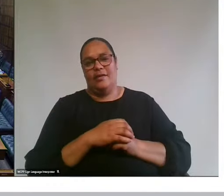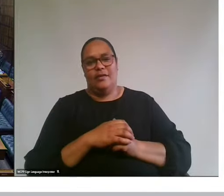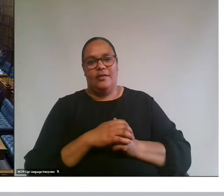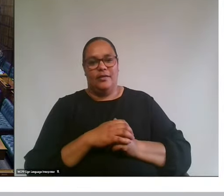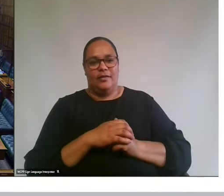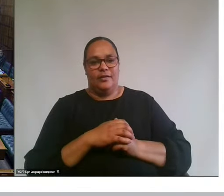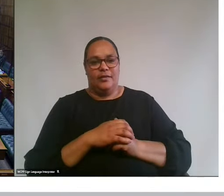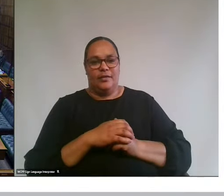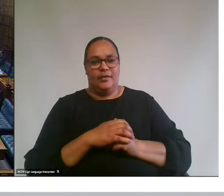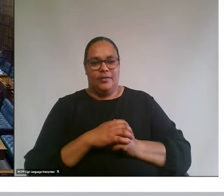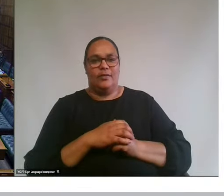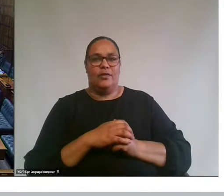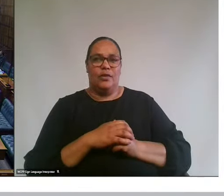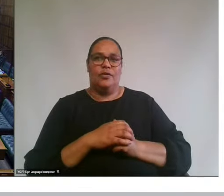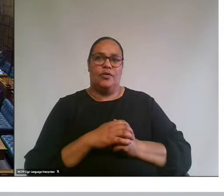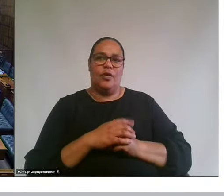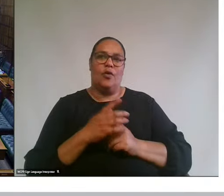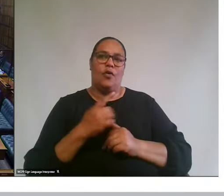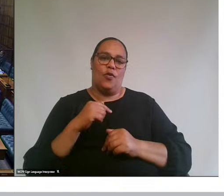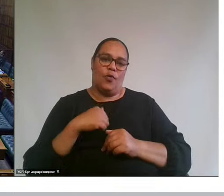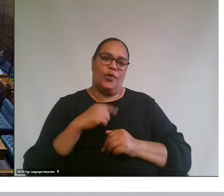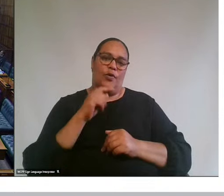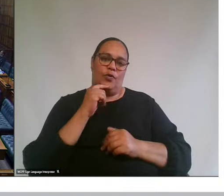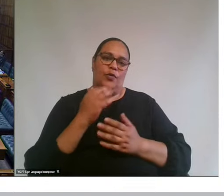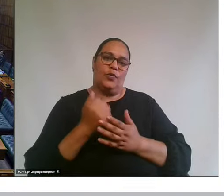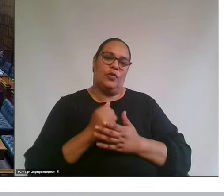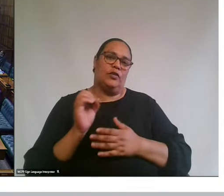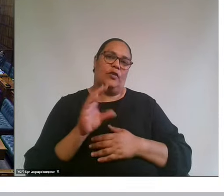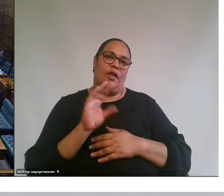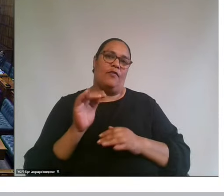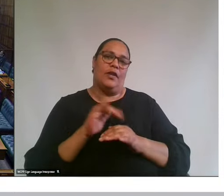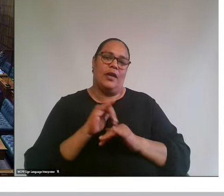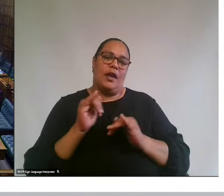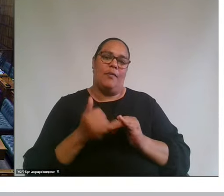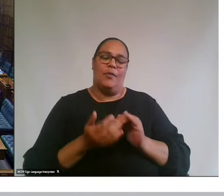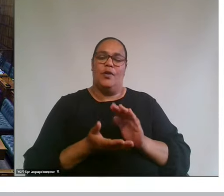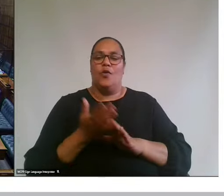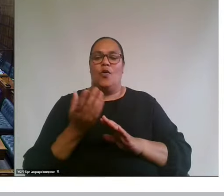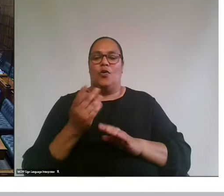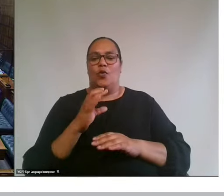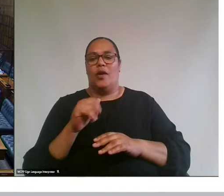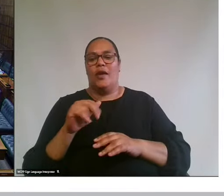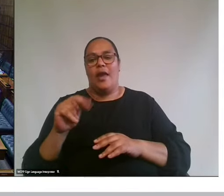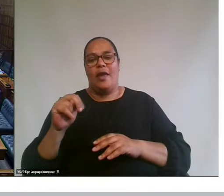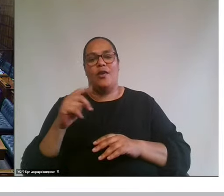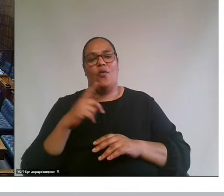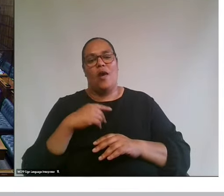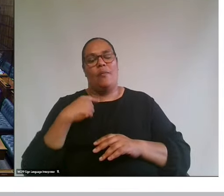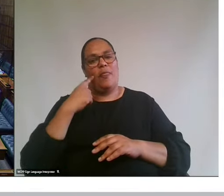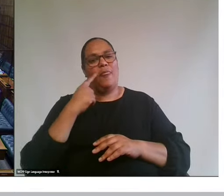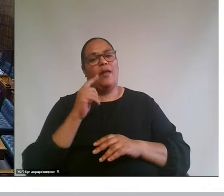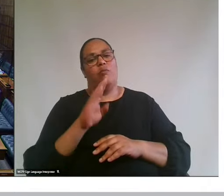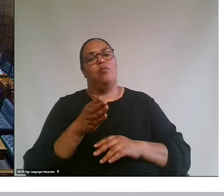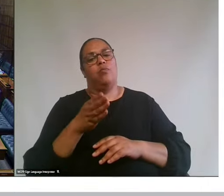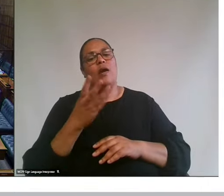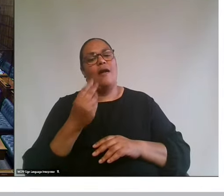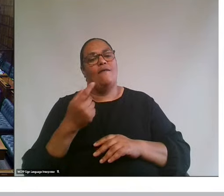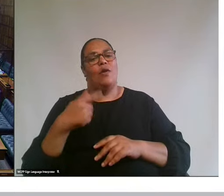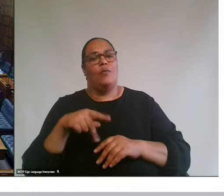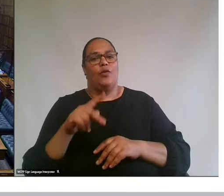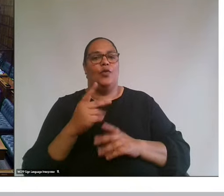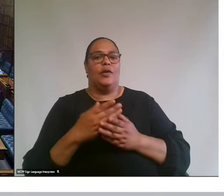can so we took we took um South African companies to can because I think there is an opportunity to invest